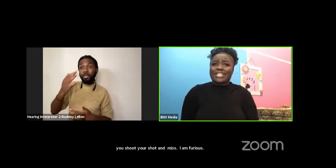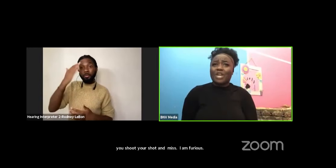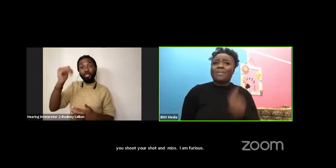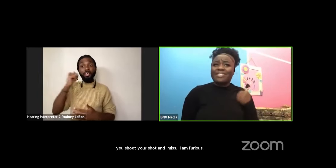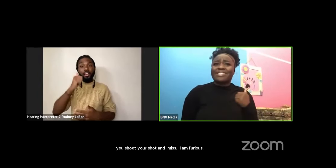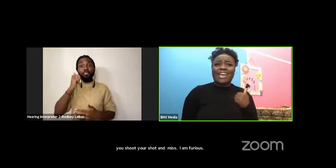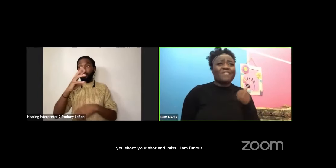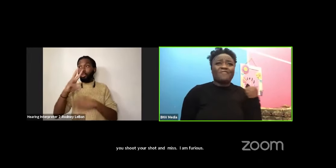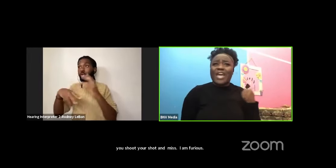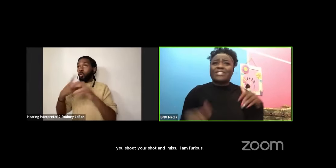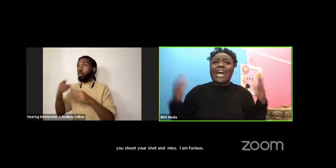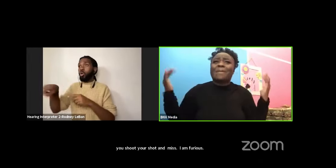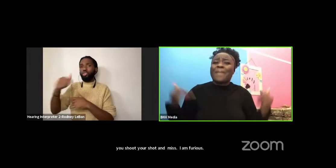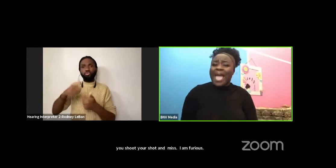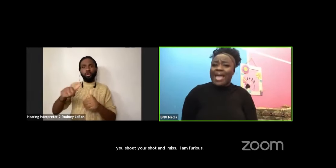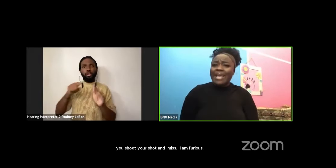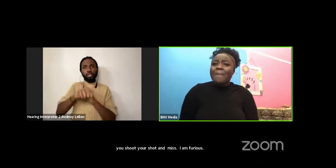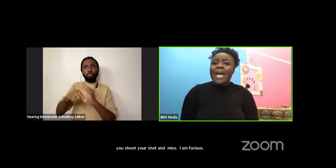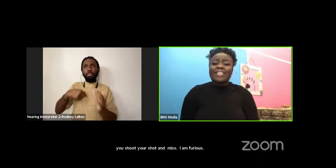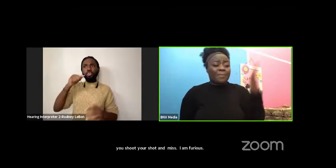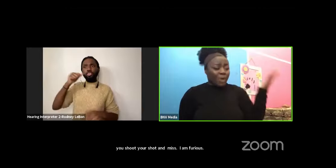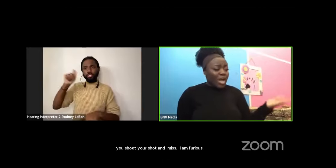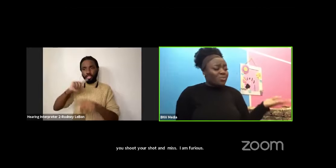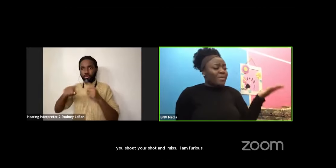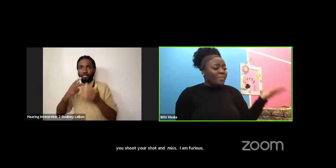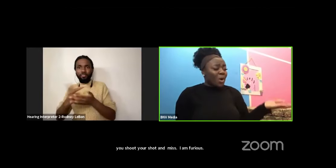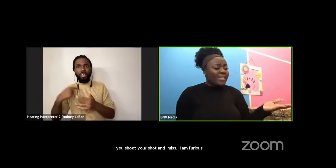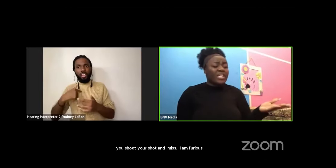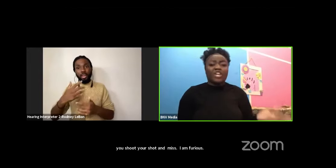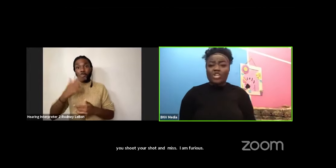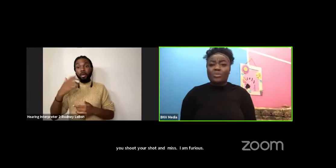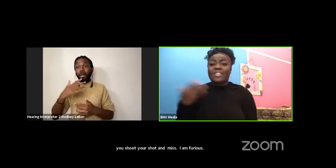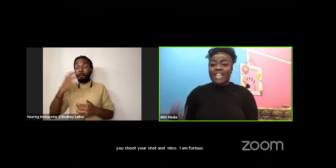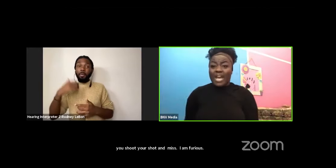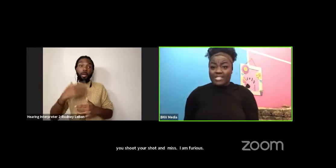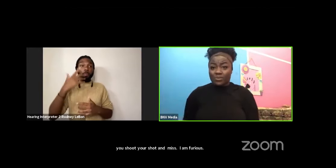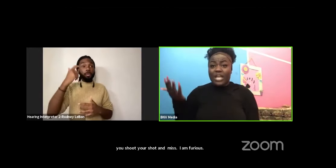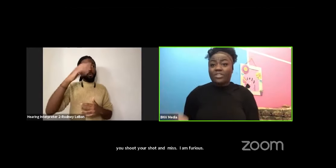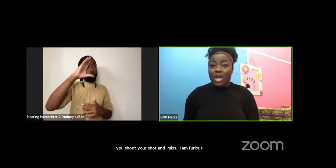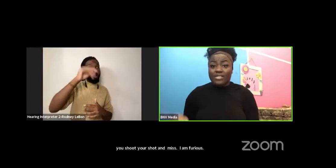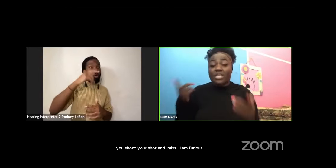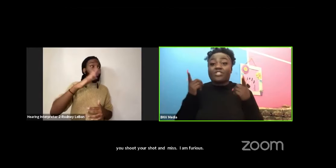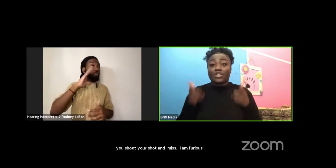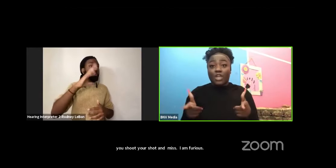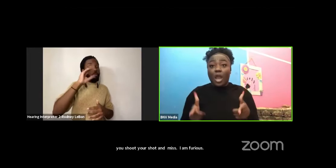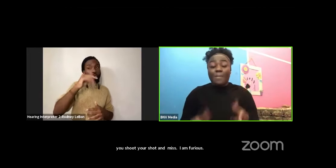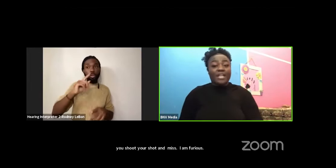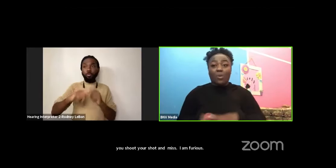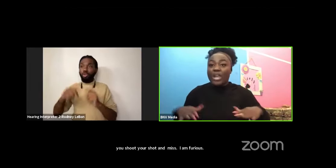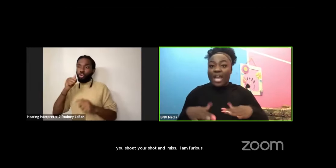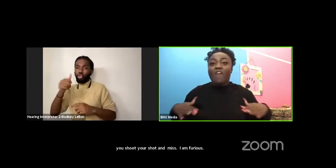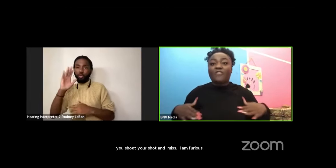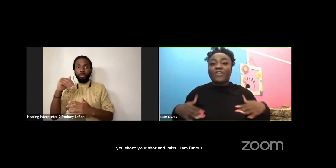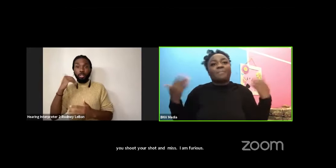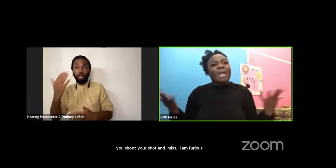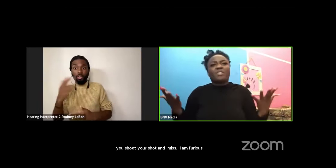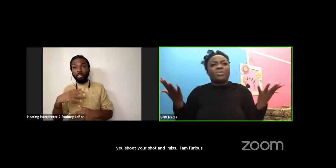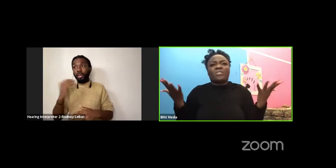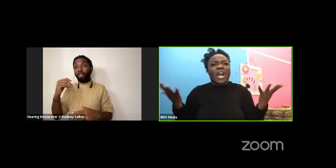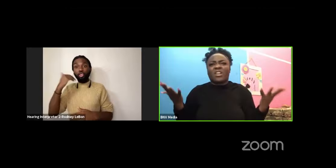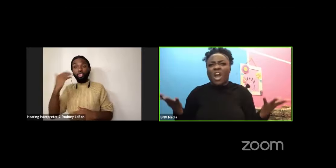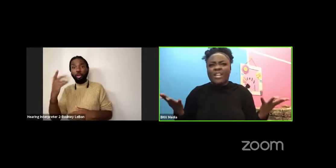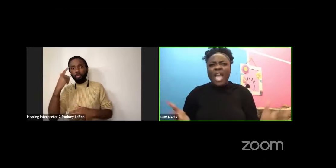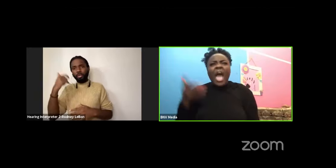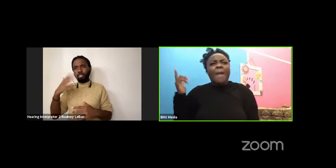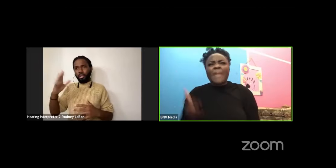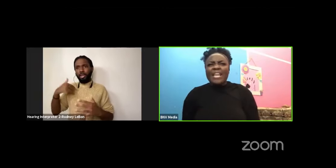world tried to kill me yesterday and failed. I am mad. Mad that boys will be boys and girls will be thoughts without thoughts. And if she thought about not wearing that outfit, then maybe she